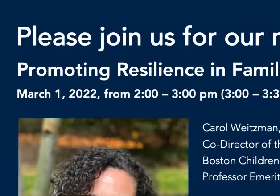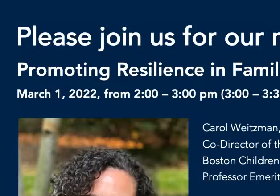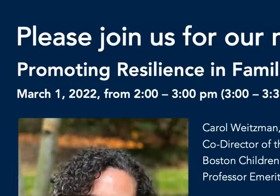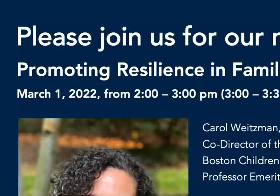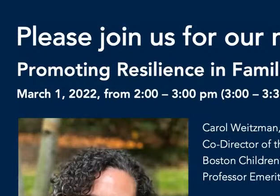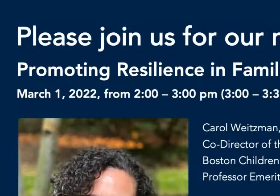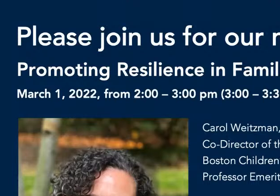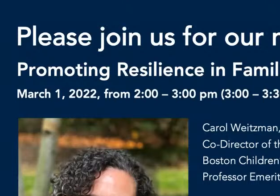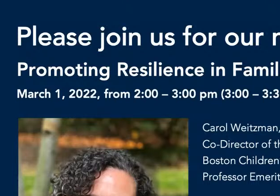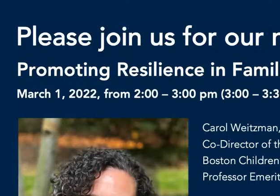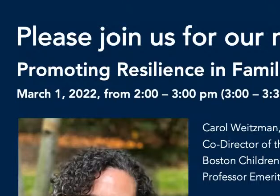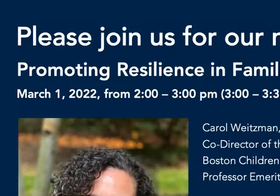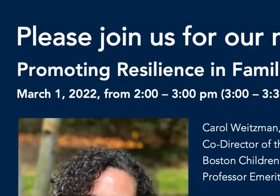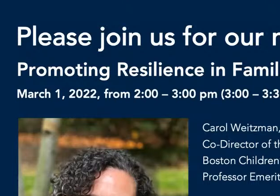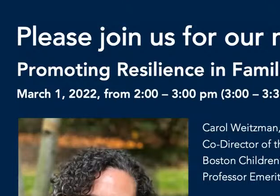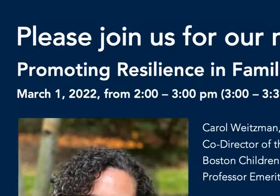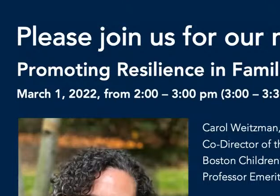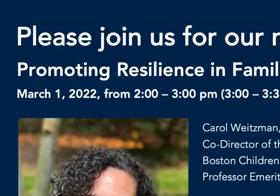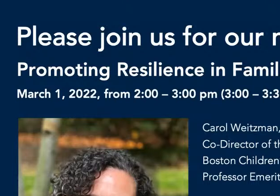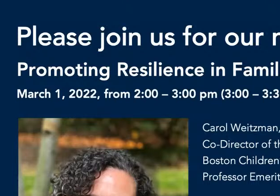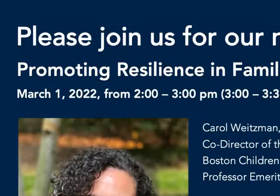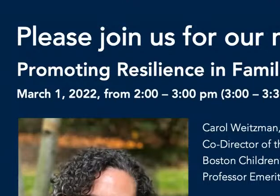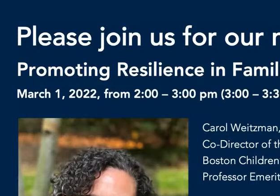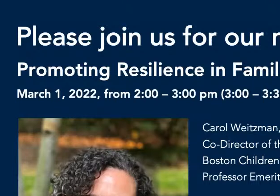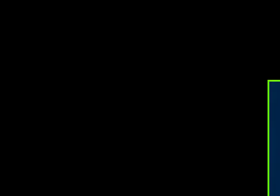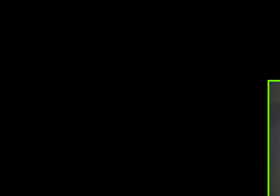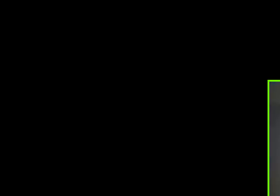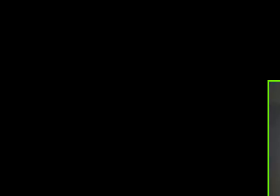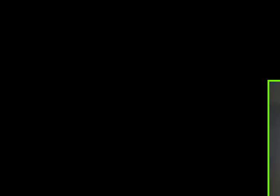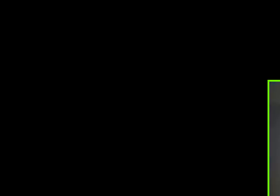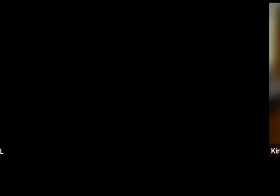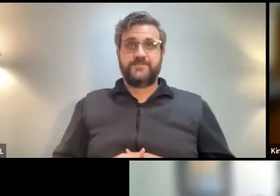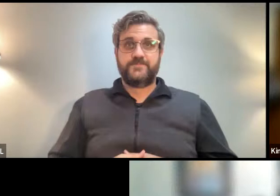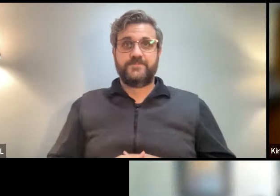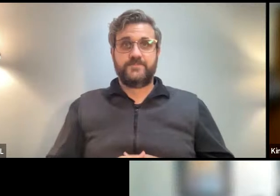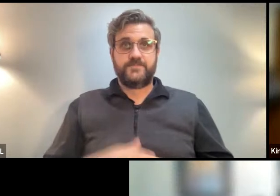you for being here, and I'll turn it over to our presenters.